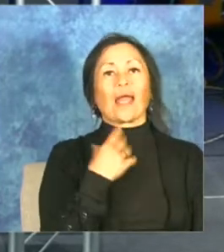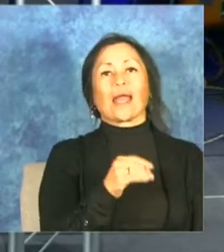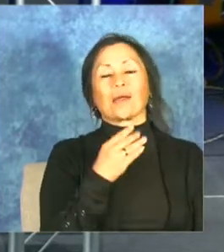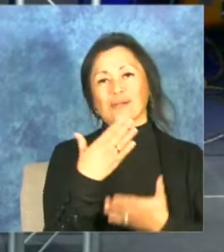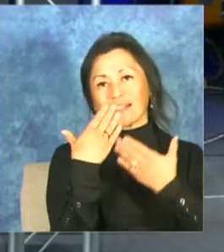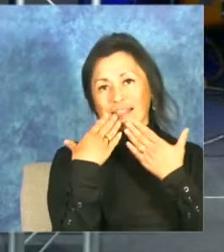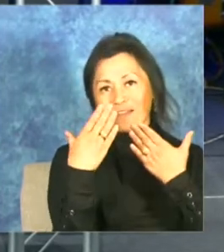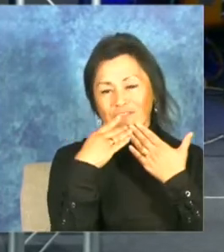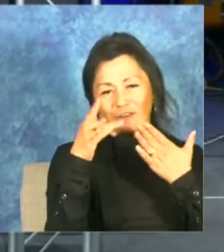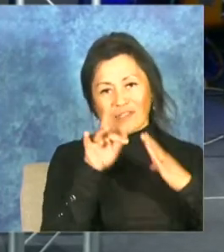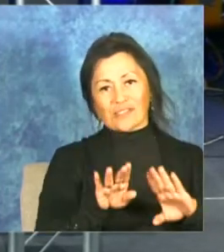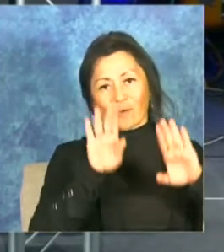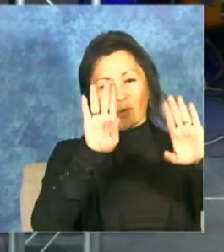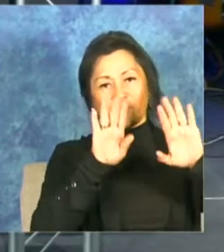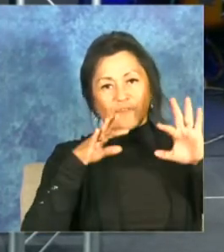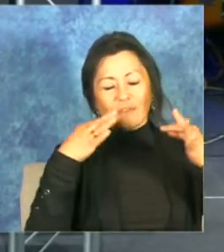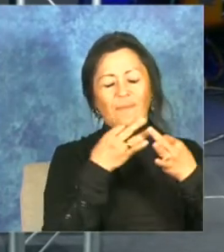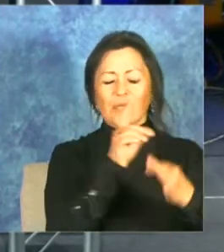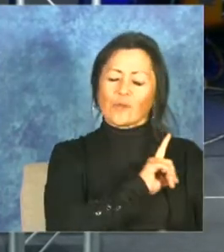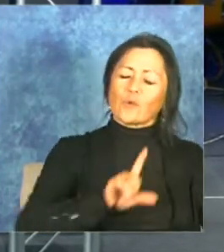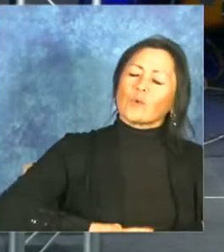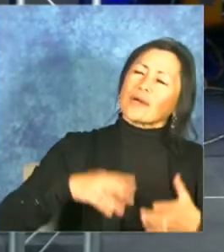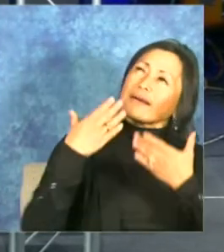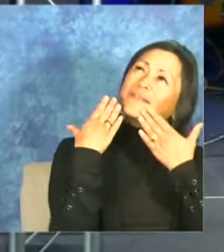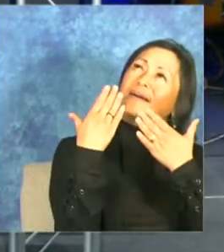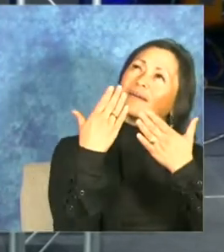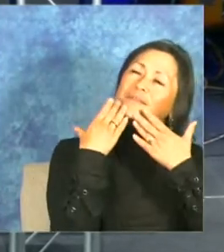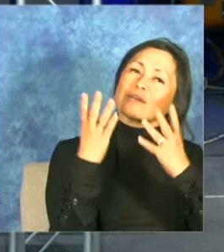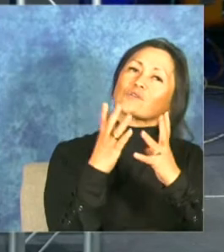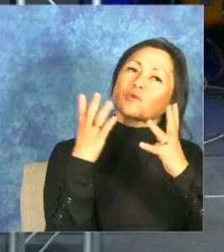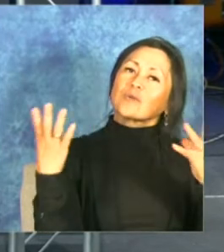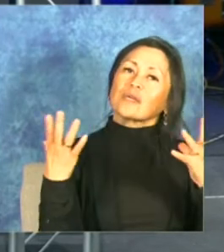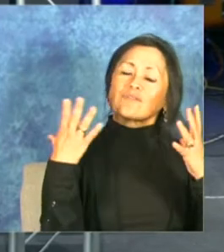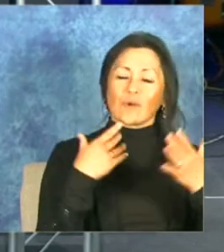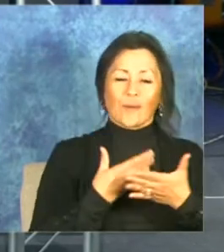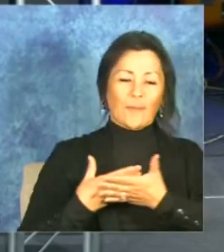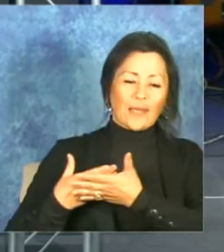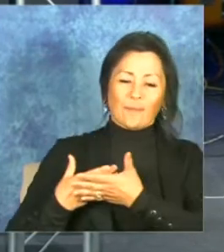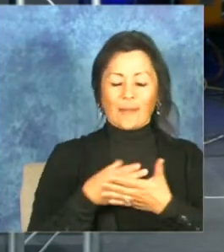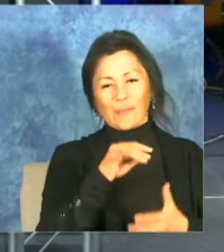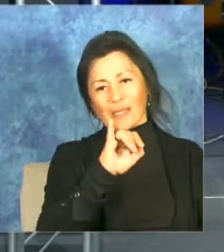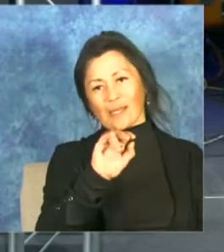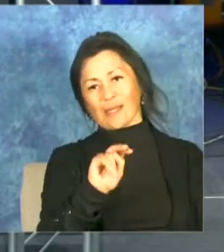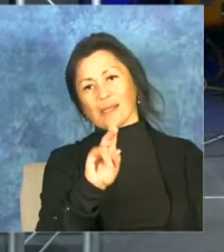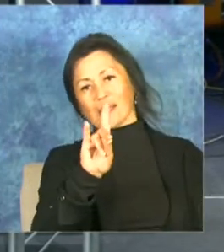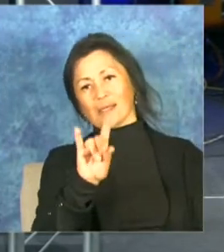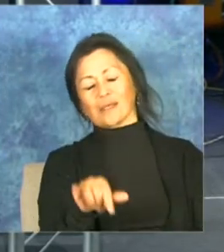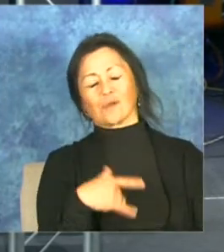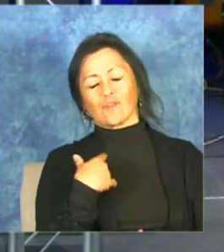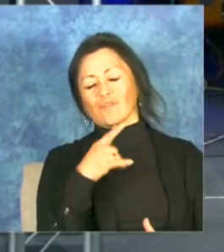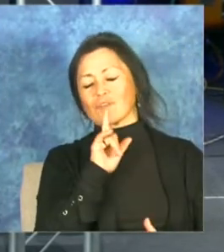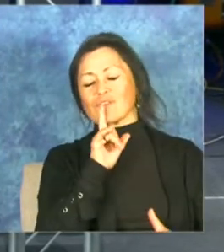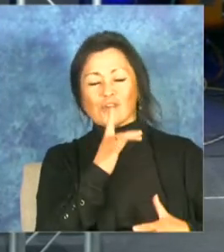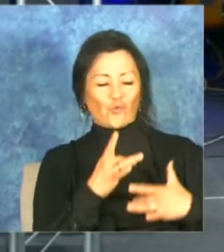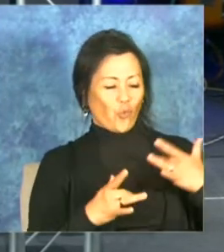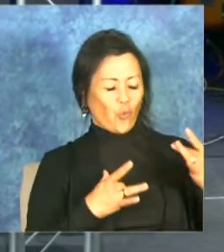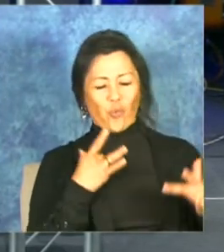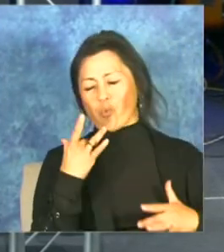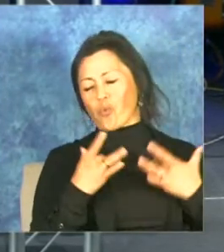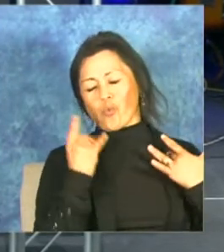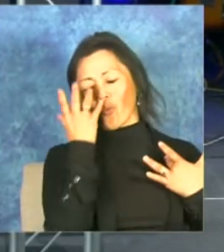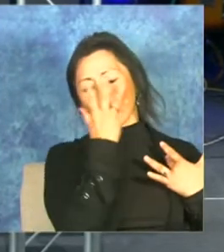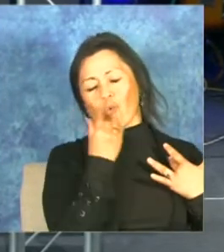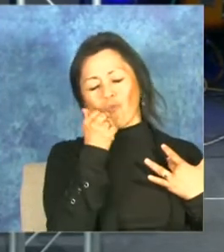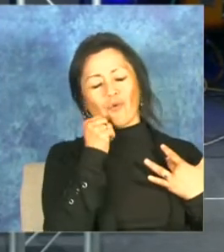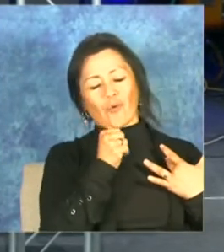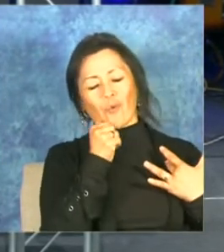be thankful for this great family. Lord, I thank you so much for little baby Indy. She's such a joyful, beautiful